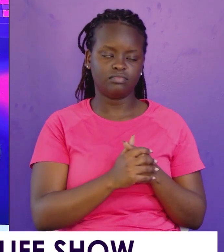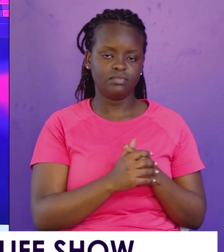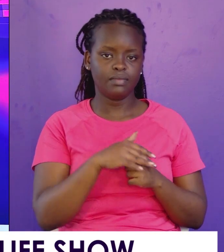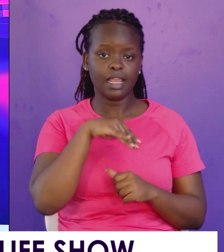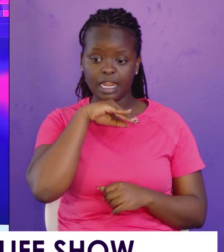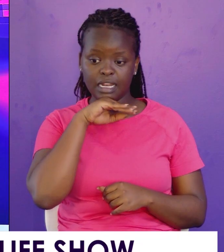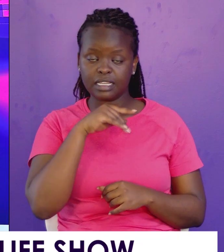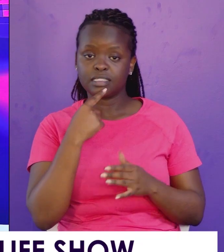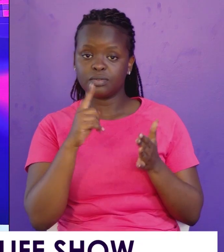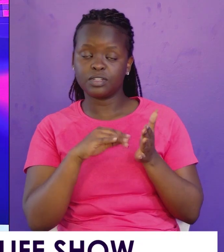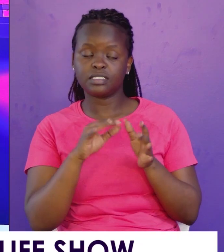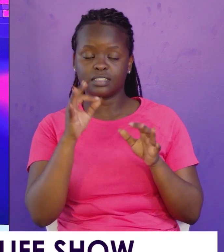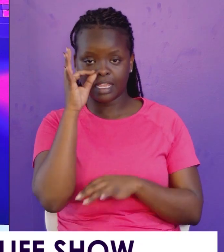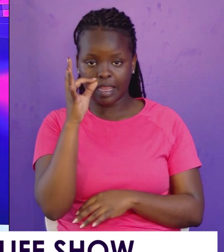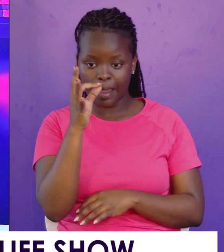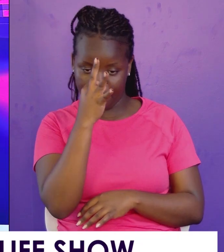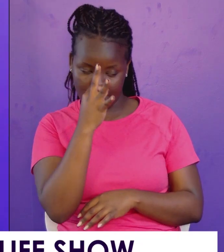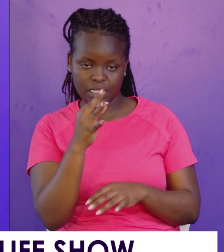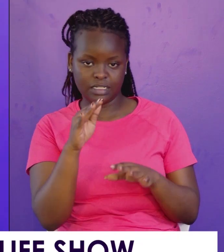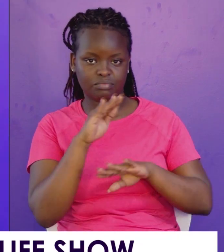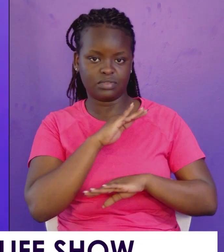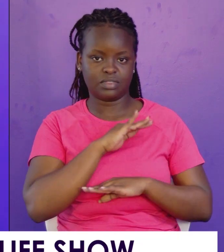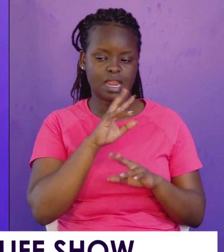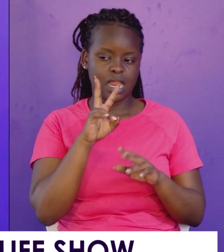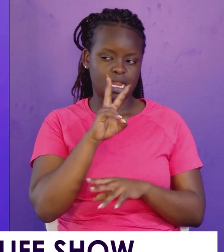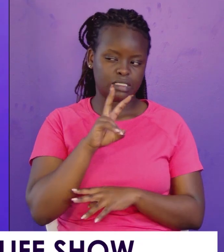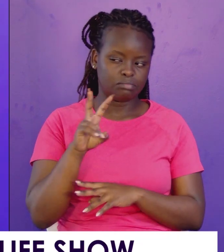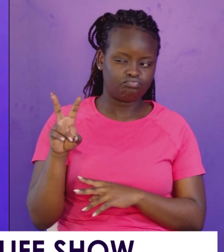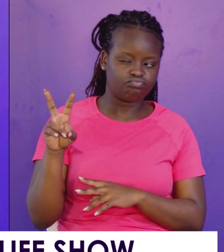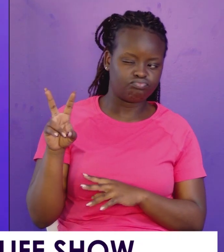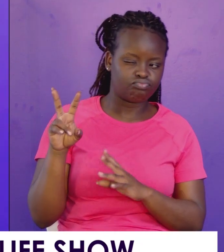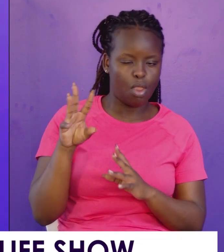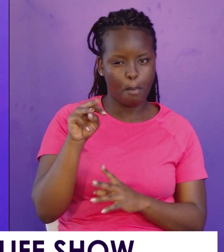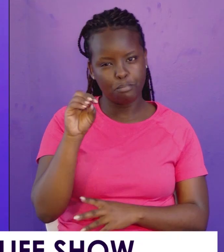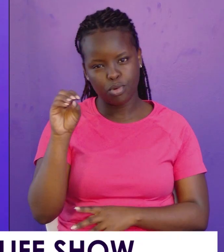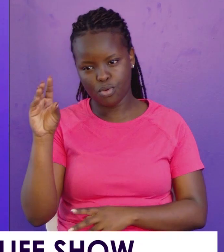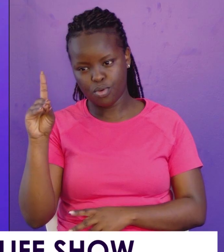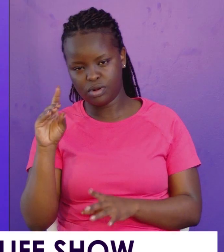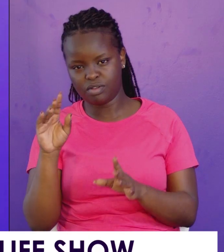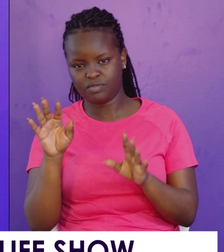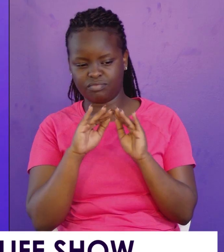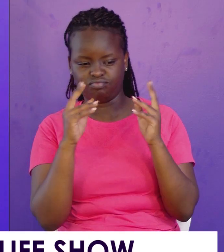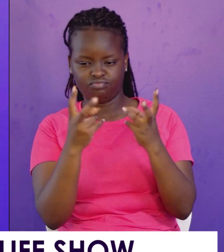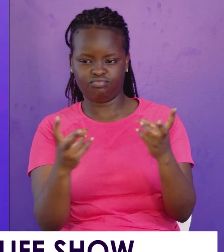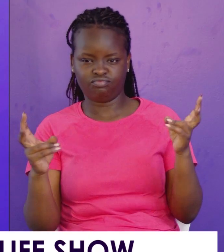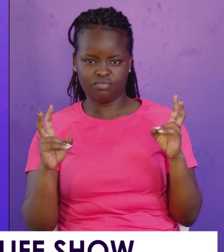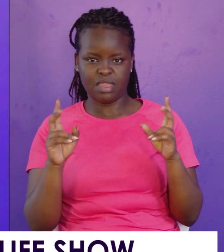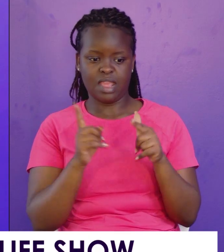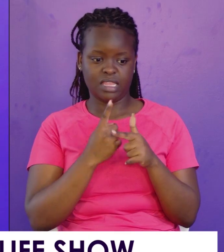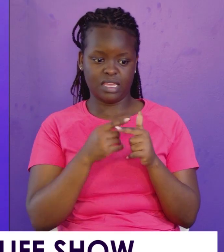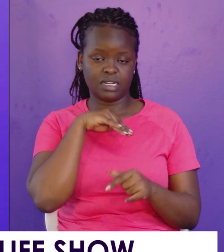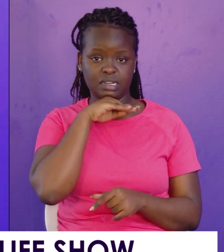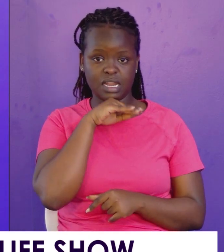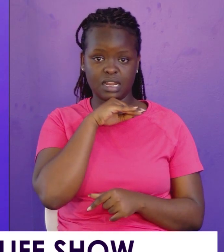said Kibaki Tosha. So you should be reading the mood of the crowd. as Exactly. you're And you talking. see now Raila read the mood